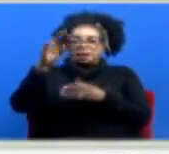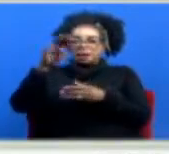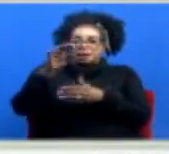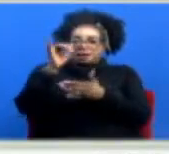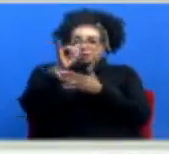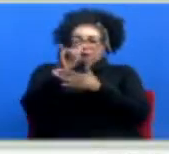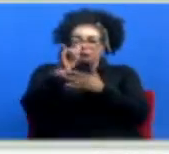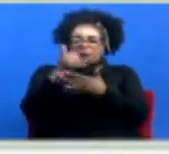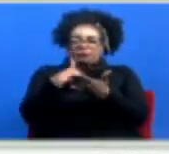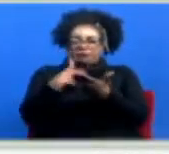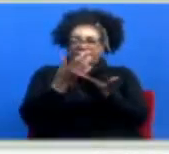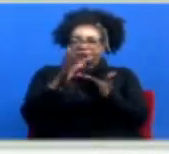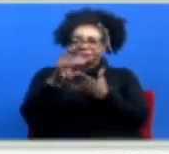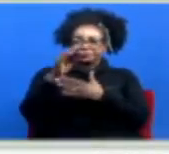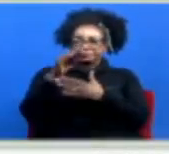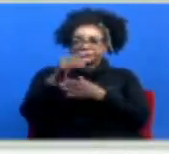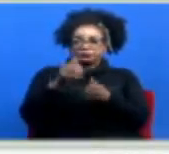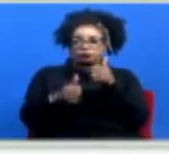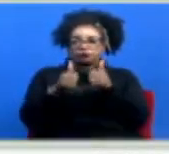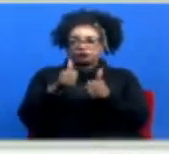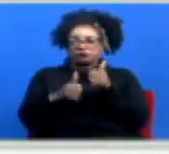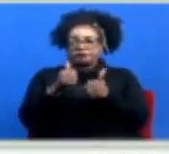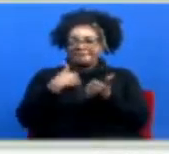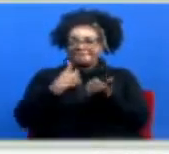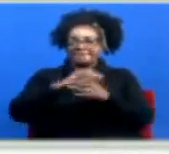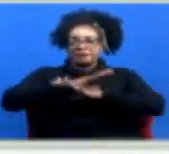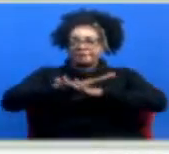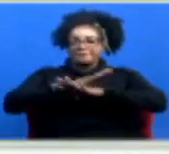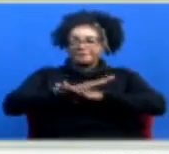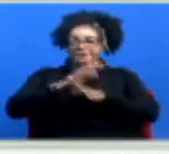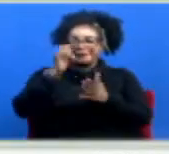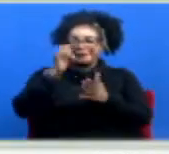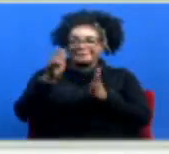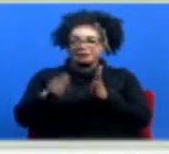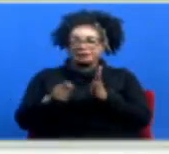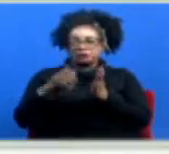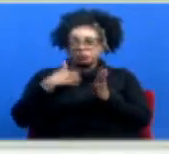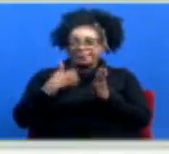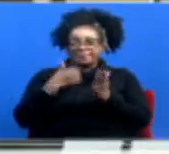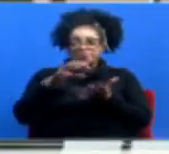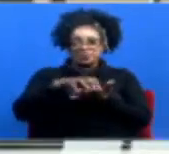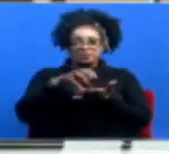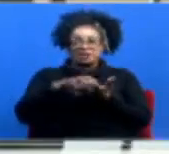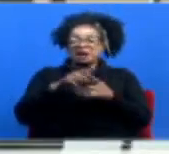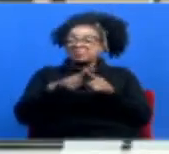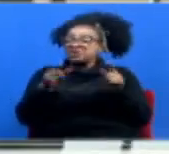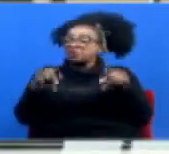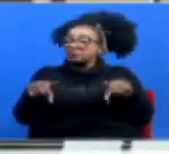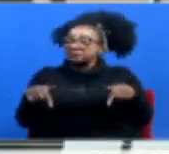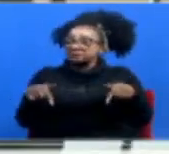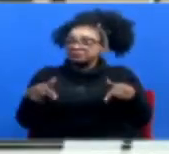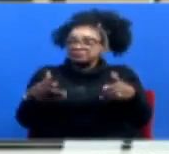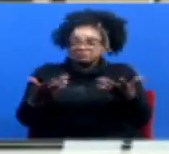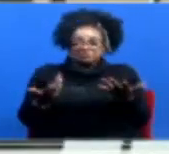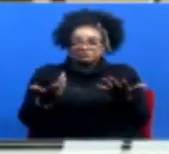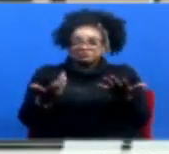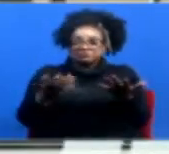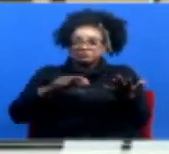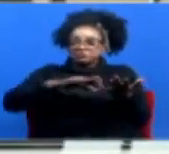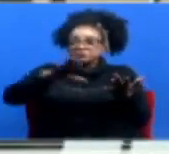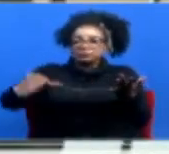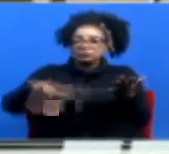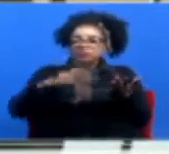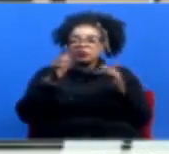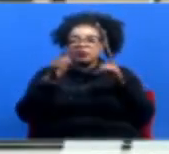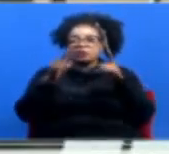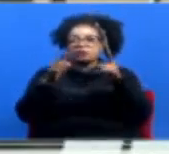confidence that it had sufficient evidence to lock down the case. But on this day, all the accused persons hearing are hereby acquitted